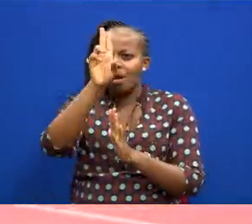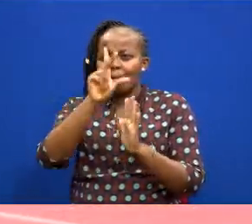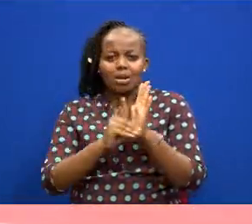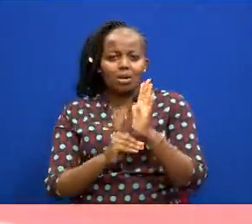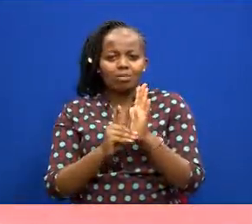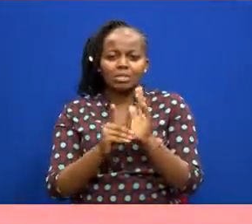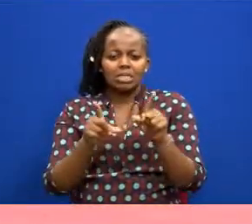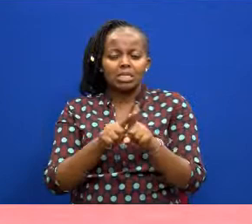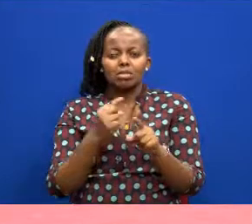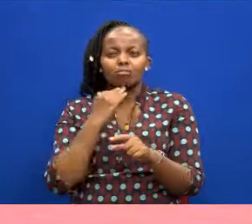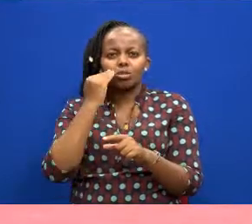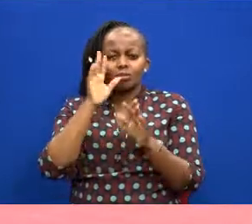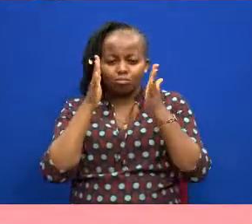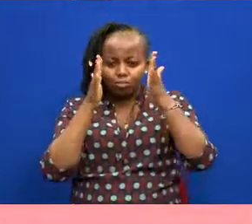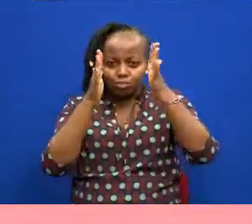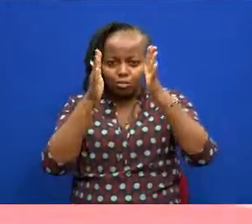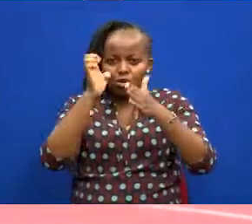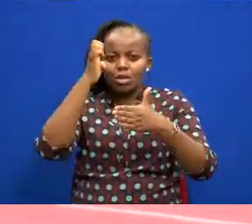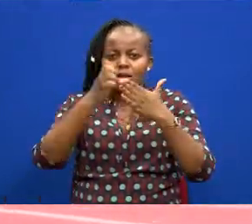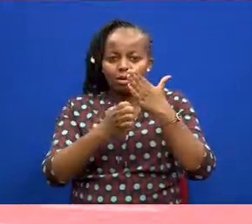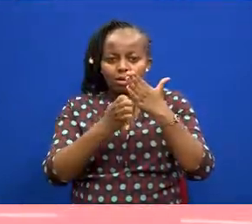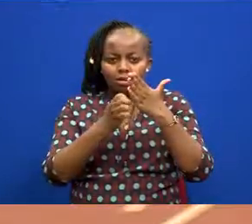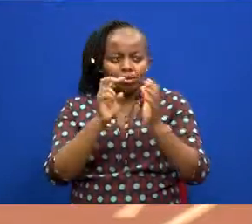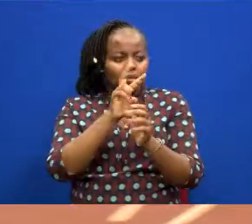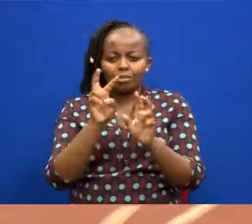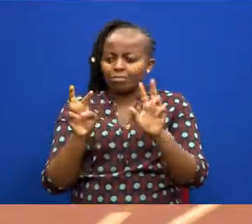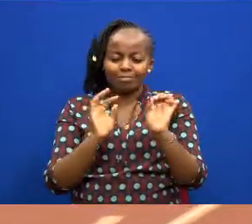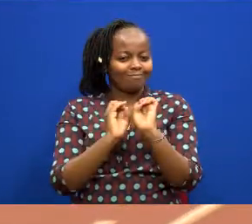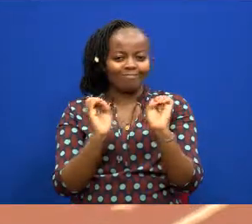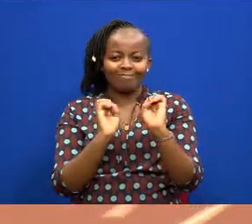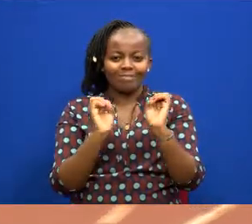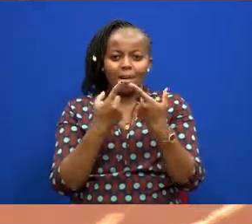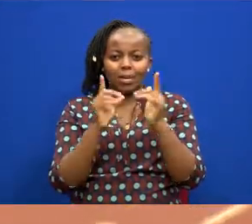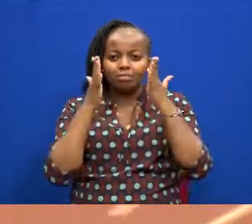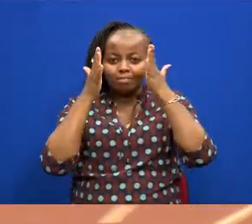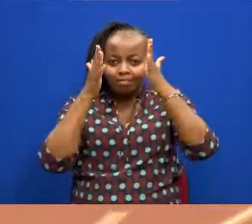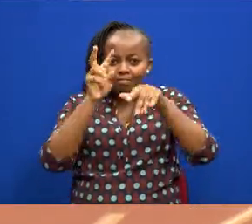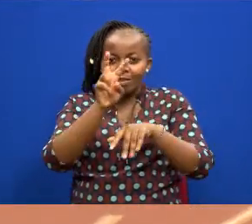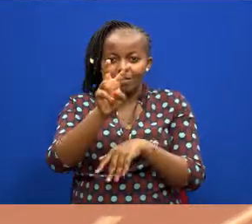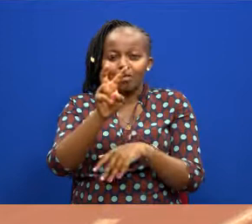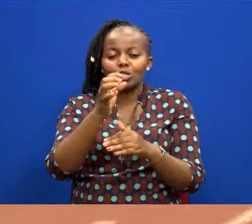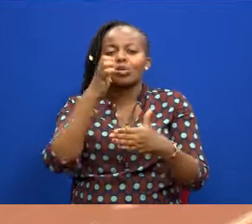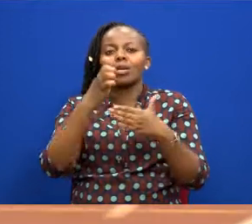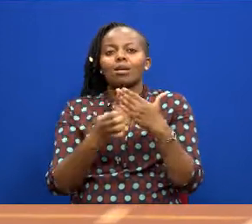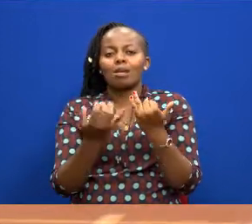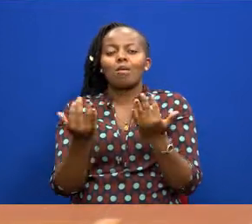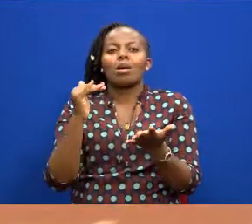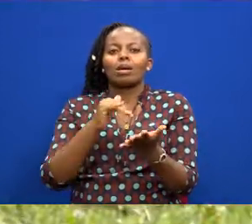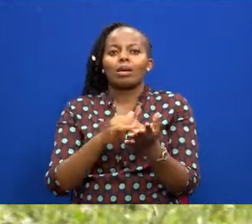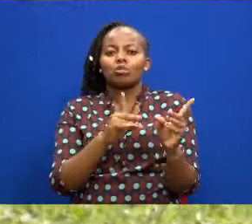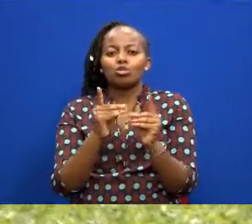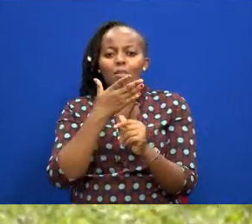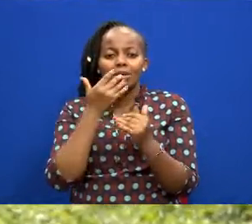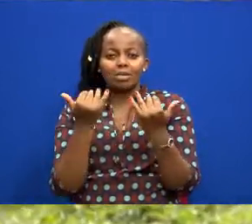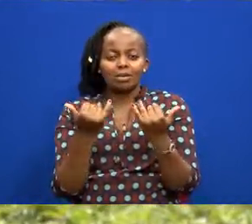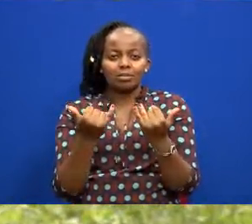want to see your hands and your head is focused. Don't turn it sideways. Are we okay, guys? Let's correct that. Let's do it one more time